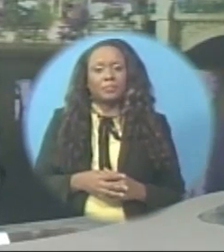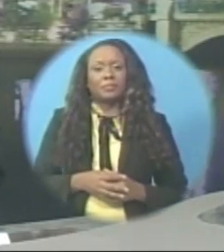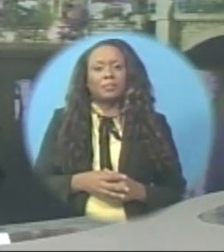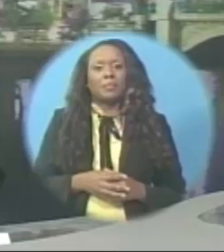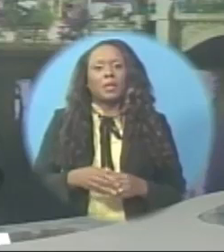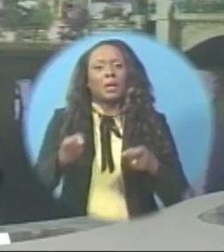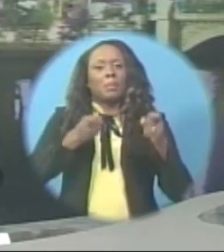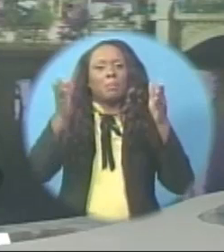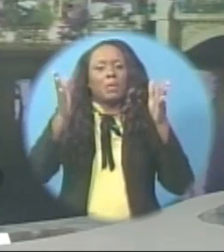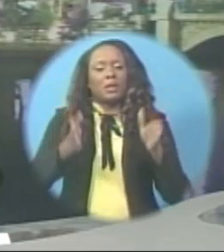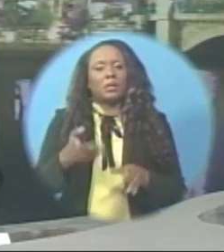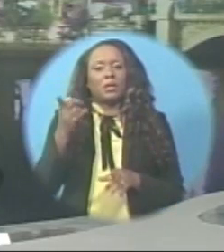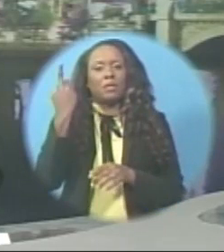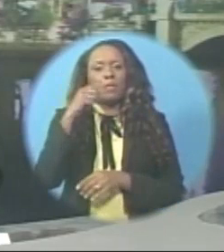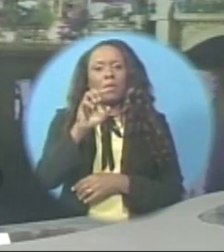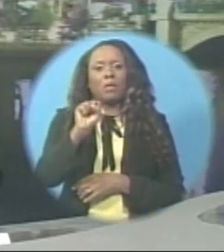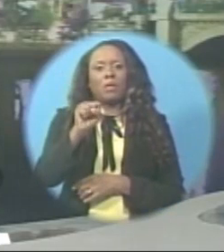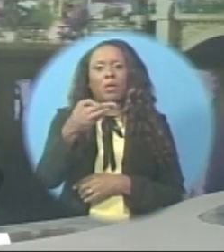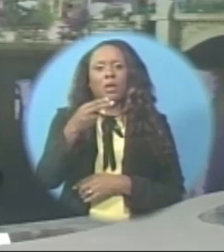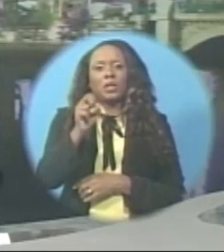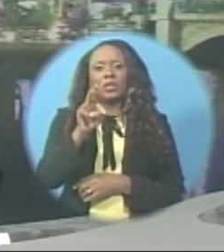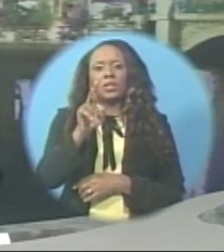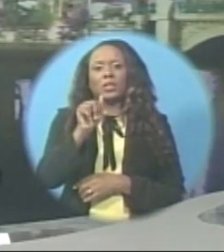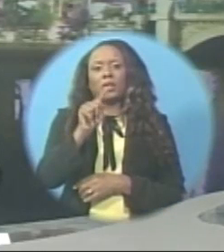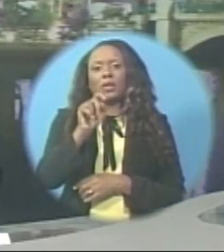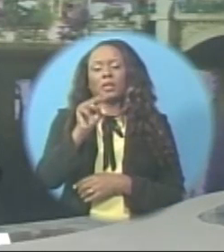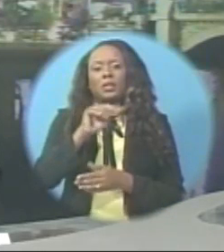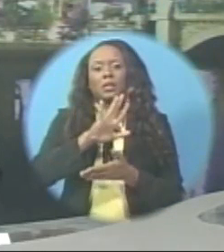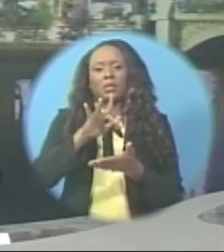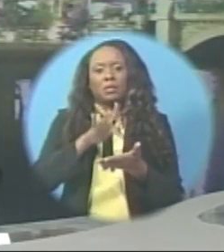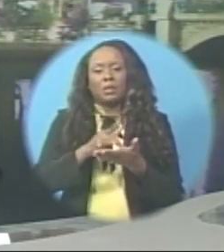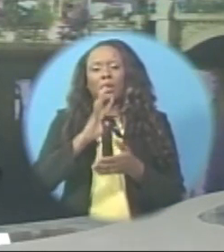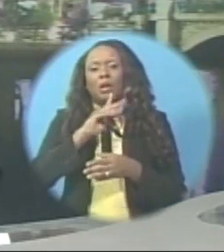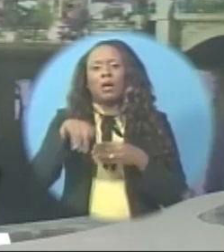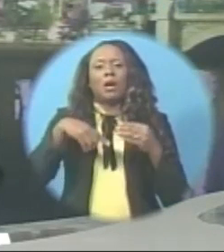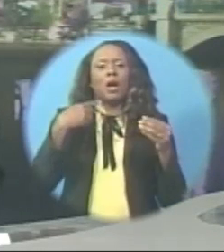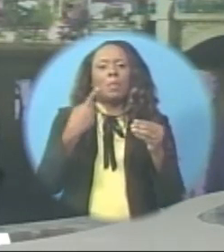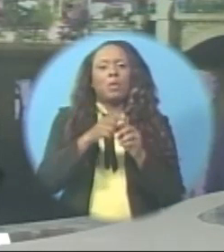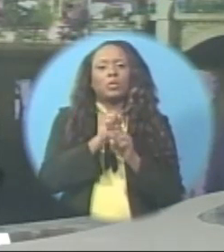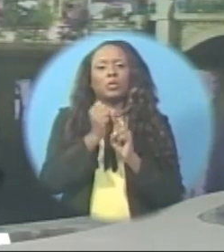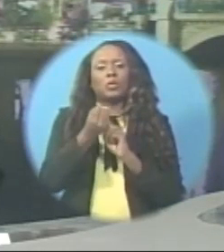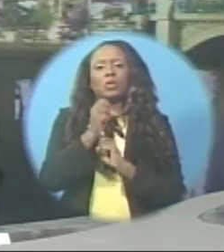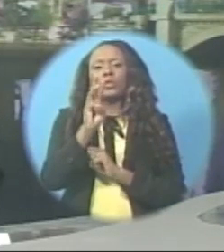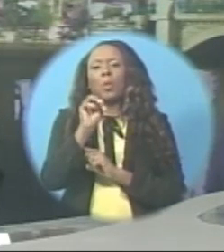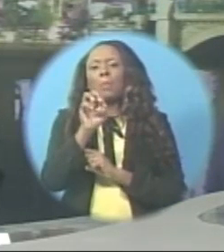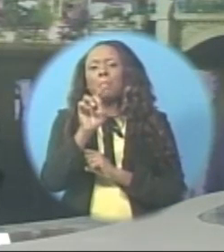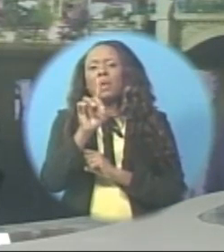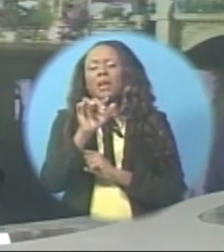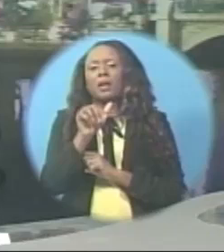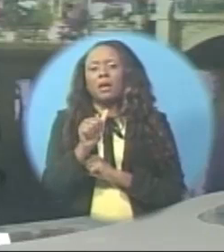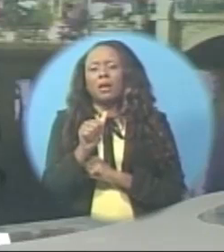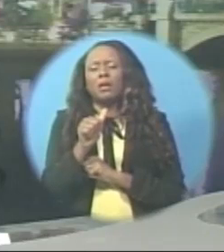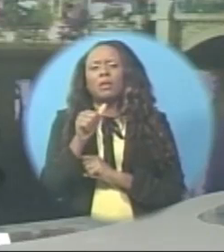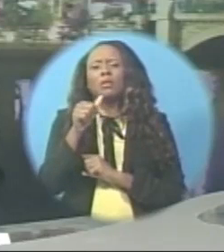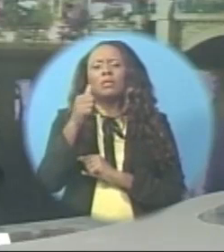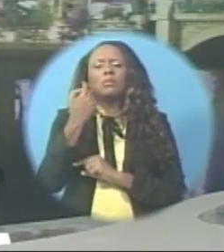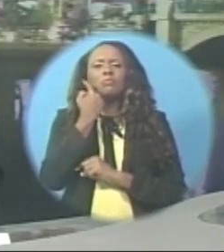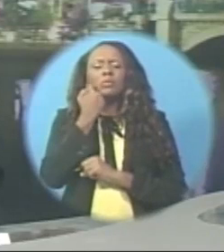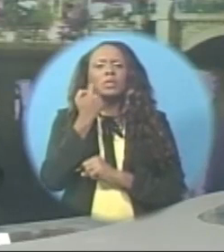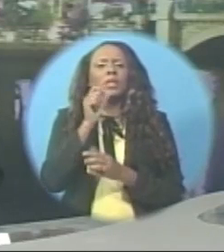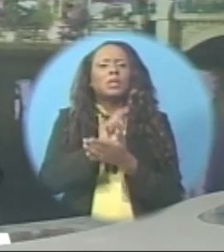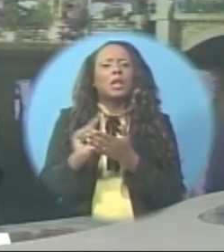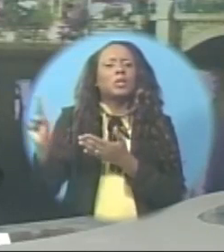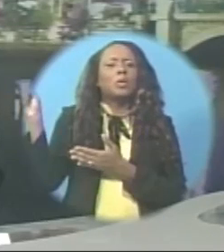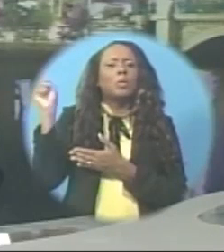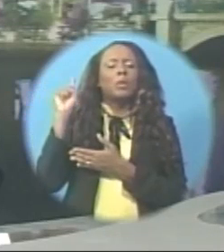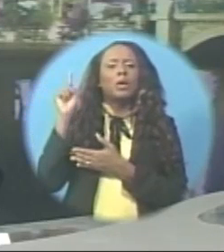at Sheraton Centre Mall is providing clarity about rumors circulating on social media about that establishment. Late last week, a video